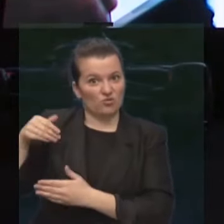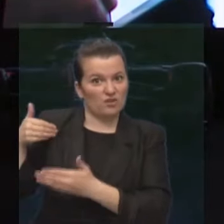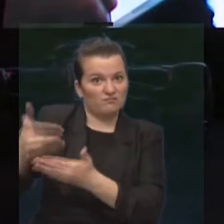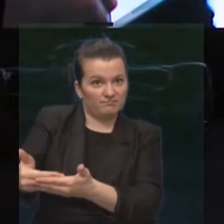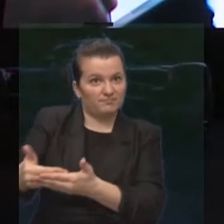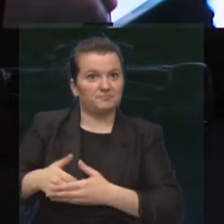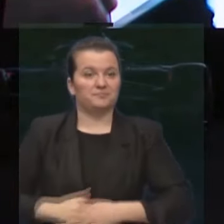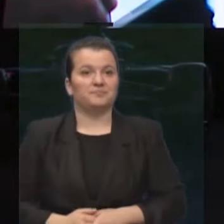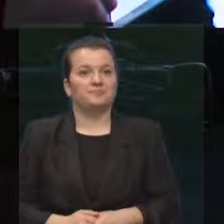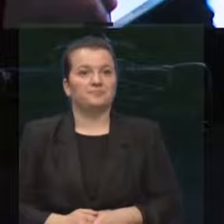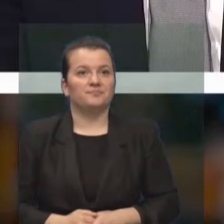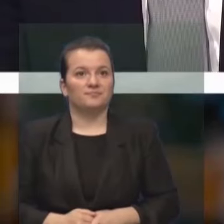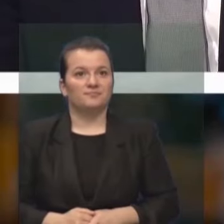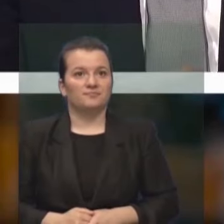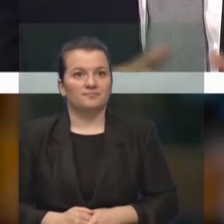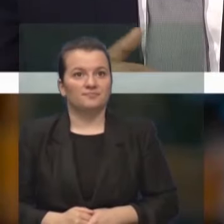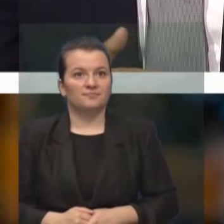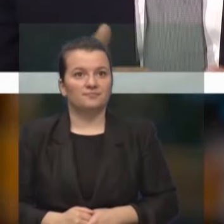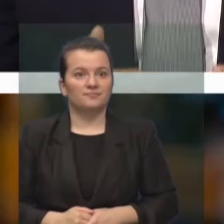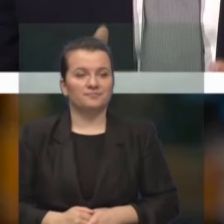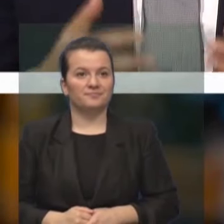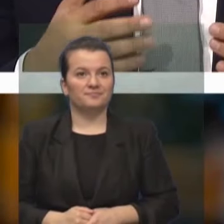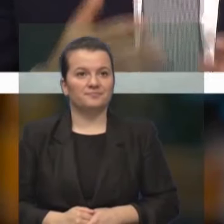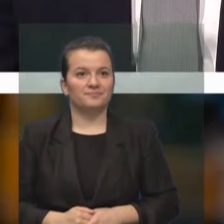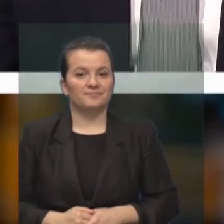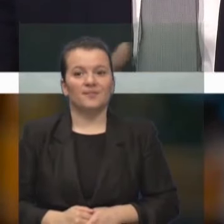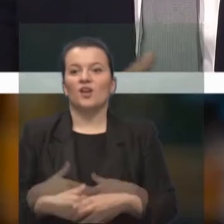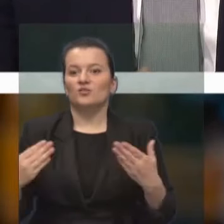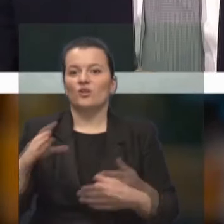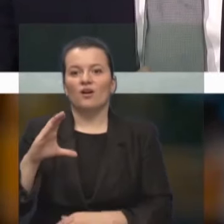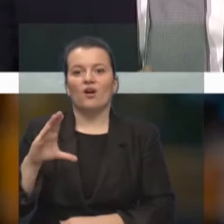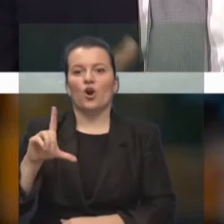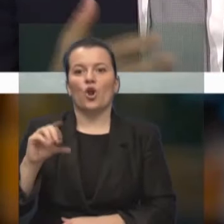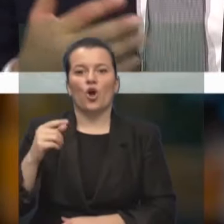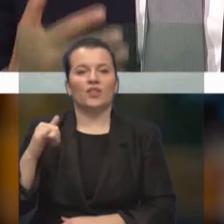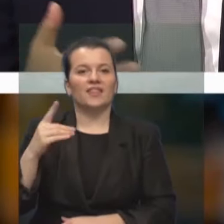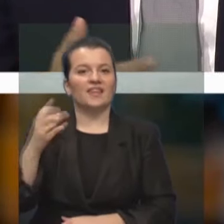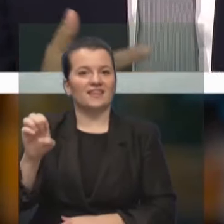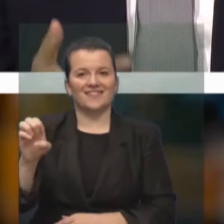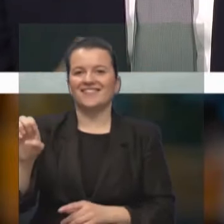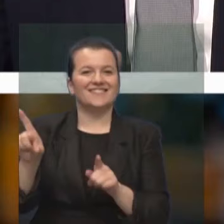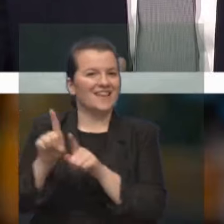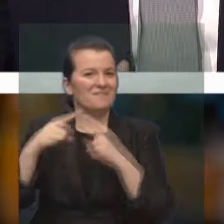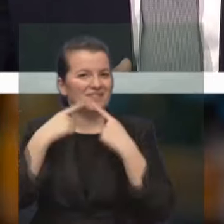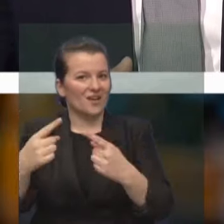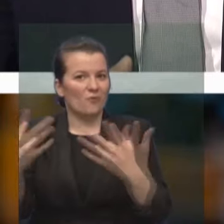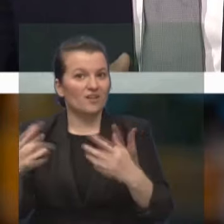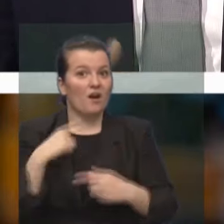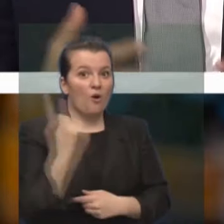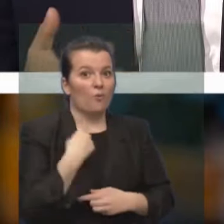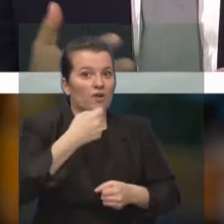For Q1, as Clotilde pointed out, all these efforts made it possible for us to address a very challenging